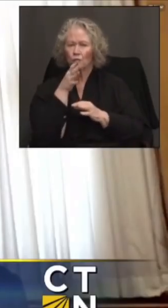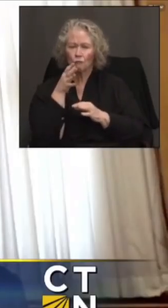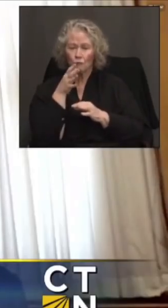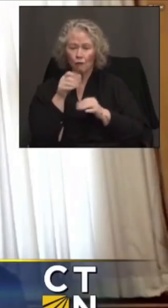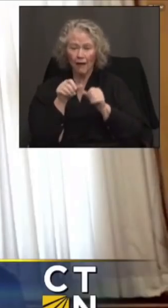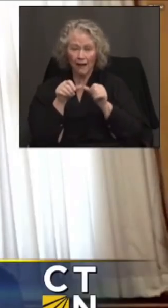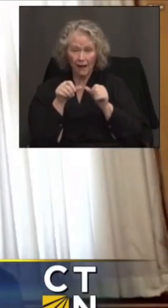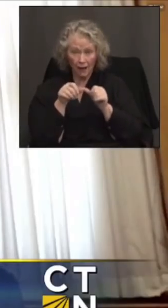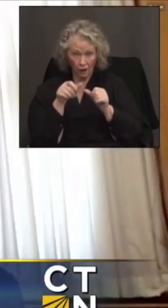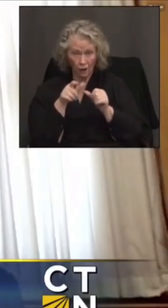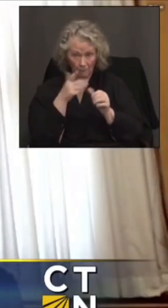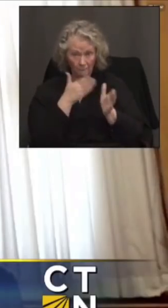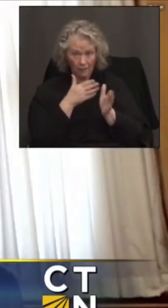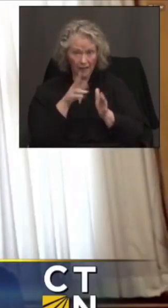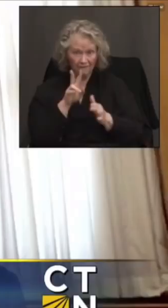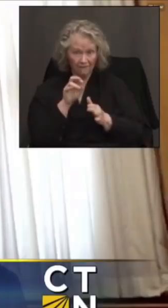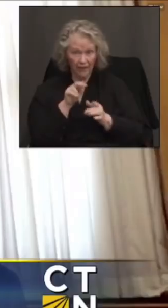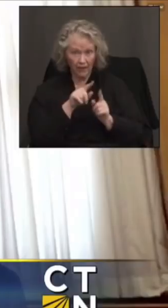going out there as well?